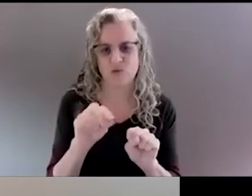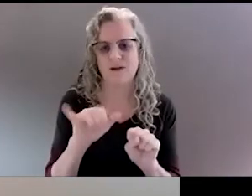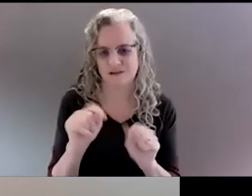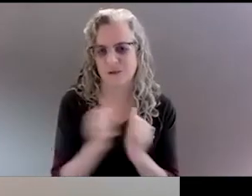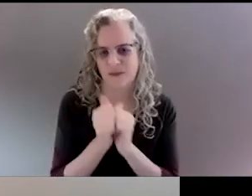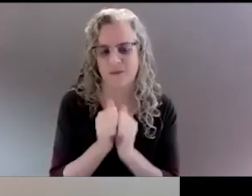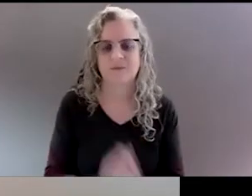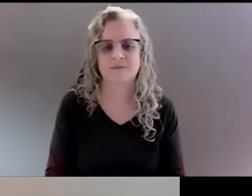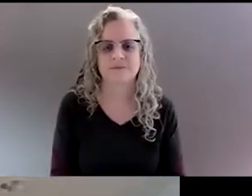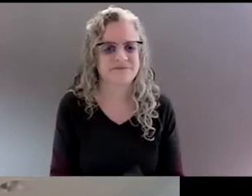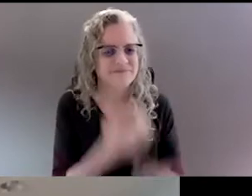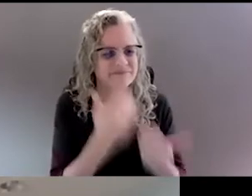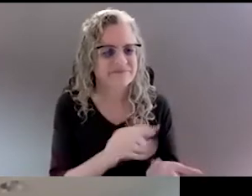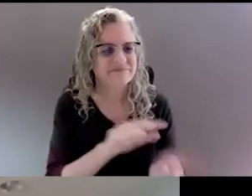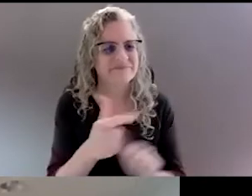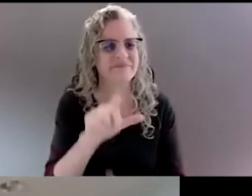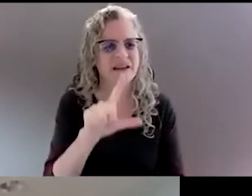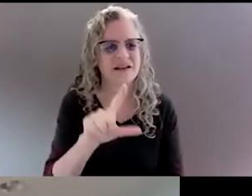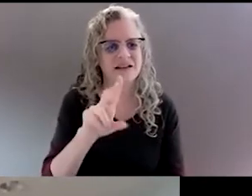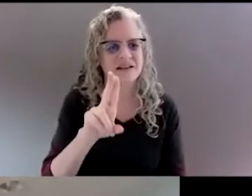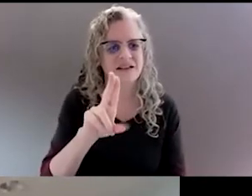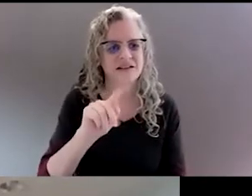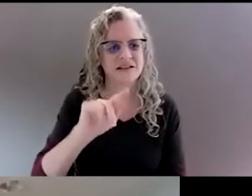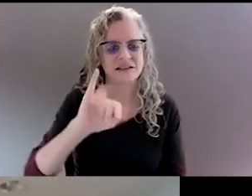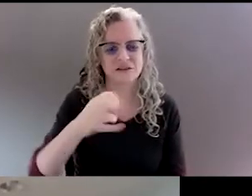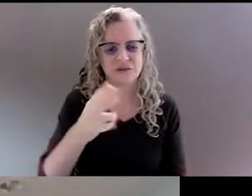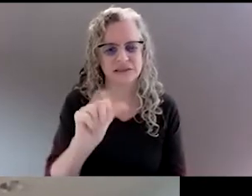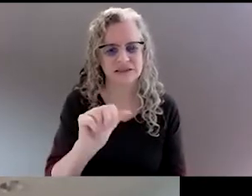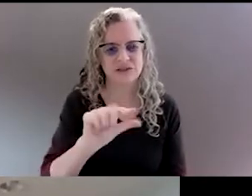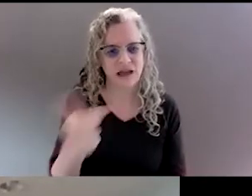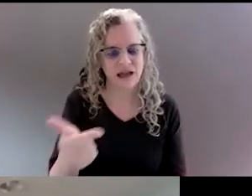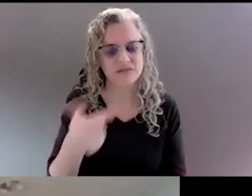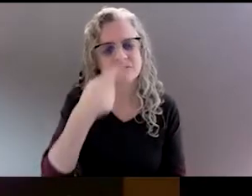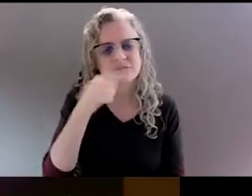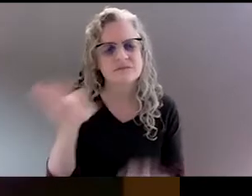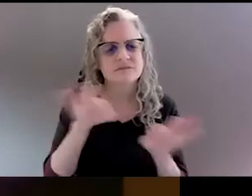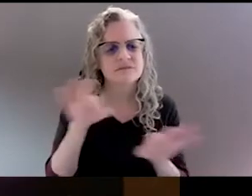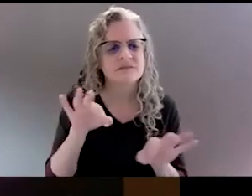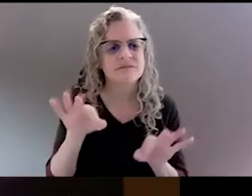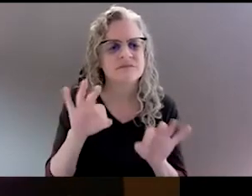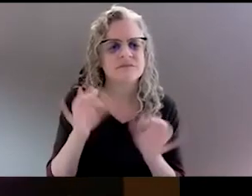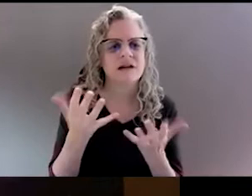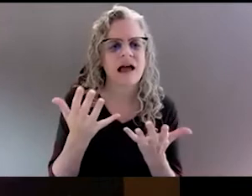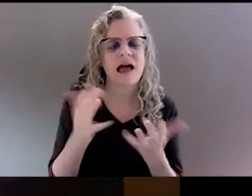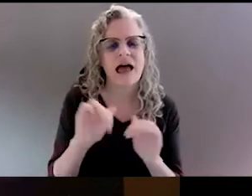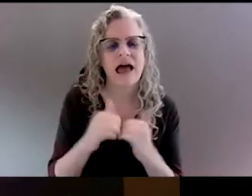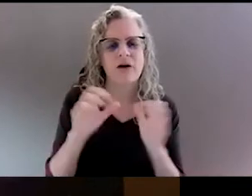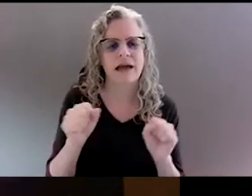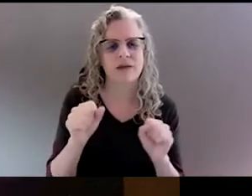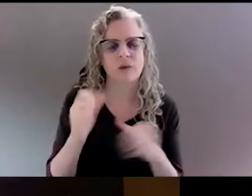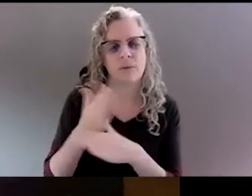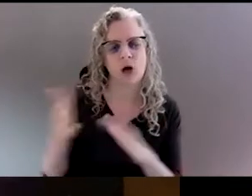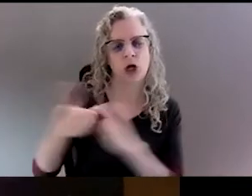Letitia, we're going to come to you again to tell us what we can do in partnership with people with disabilities,